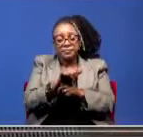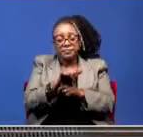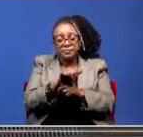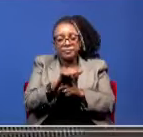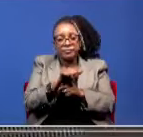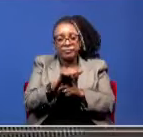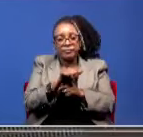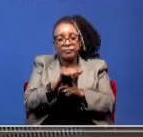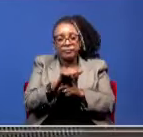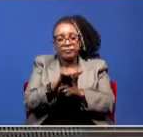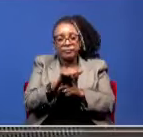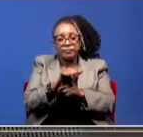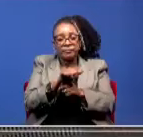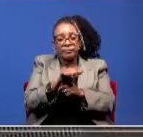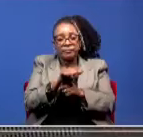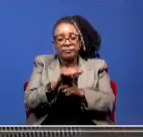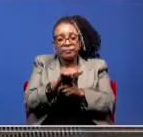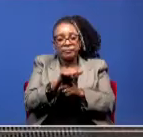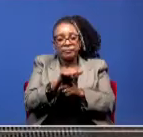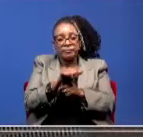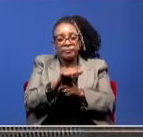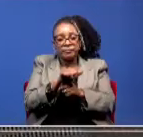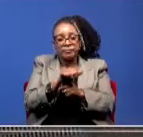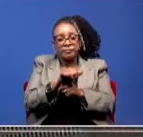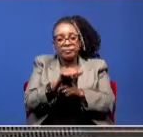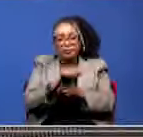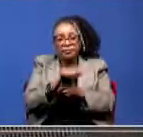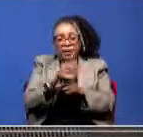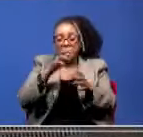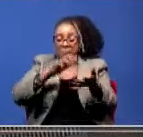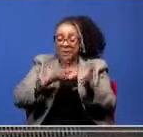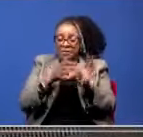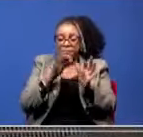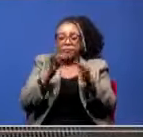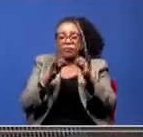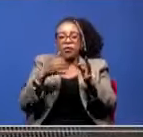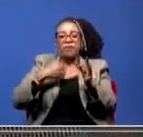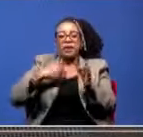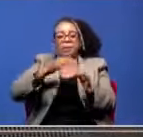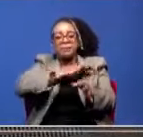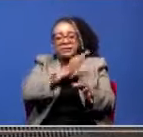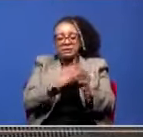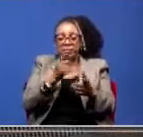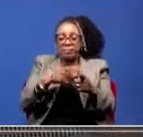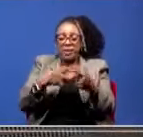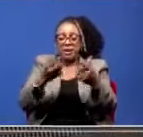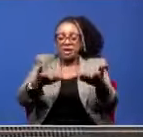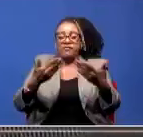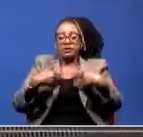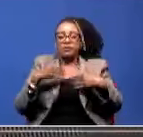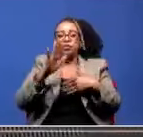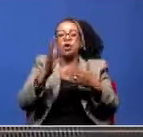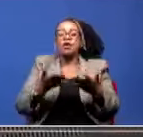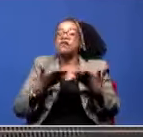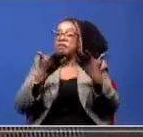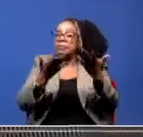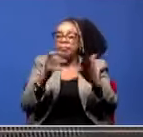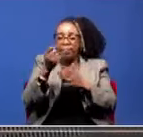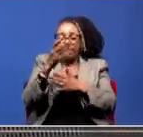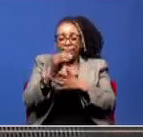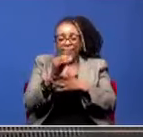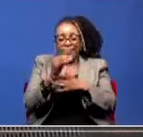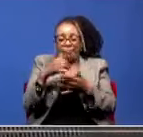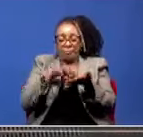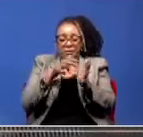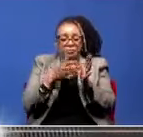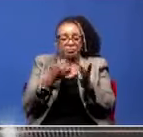have been established that you are legitimate and you have the capacity to supply. Then you have said, okay, can you then give us your offer? So you did